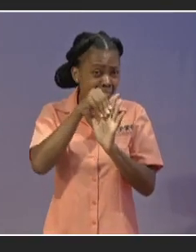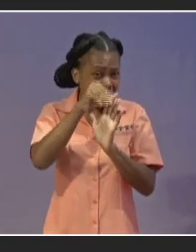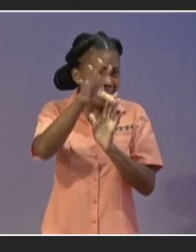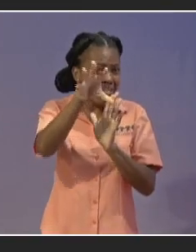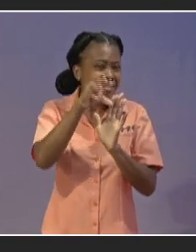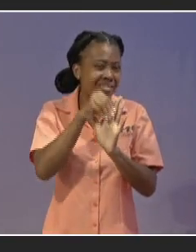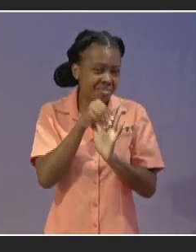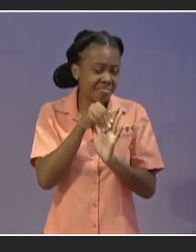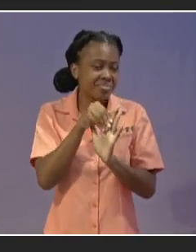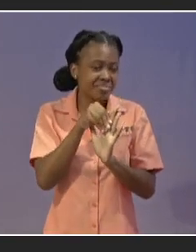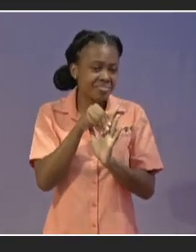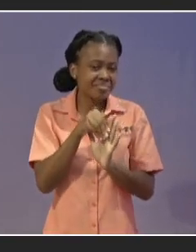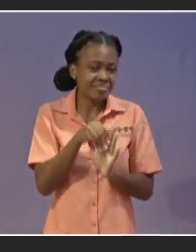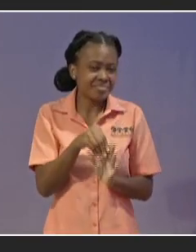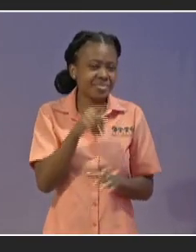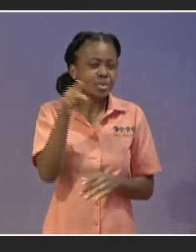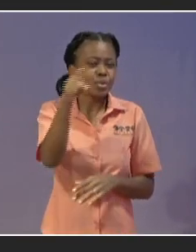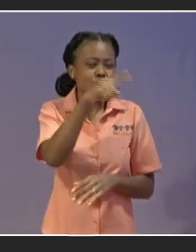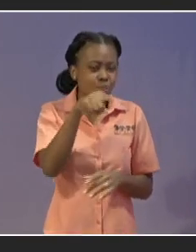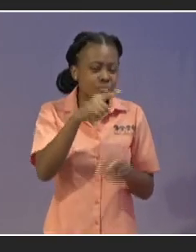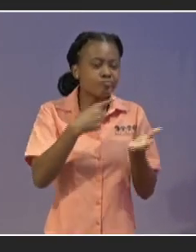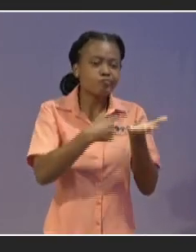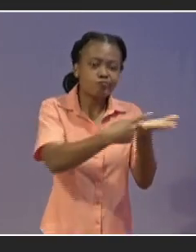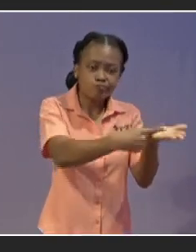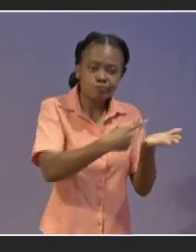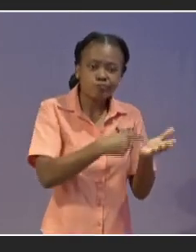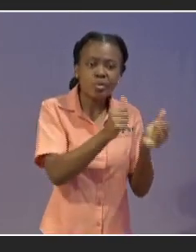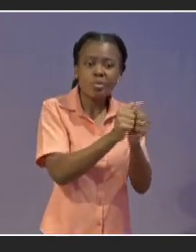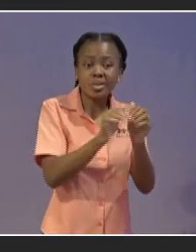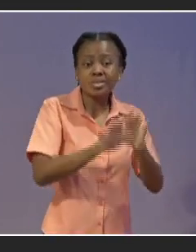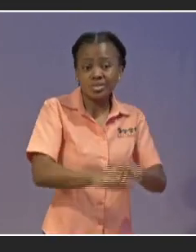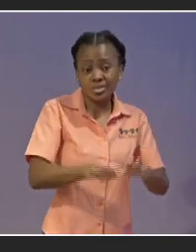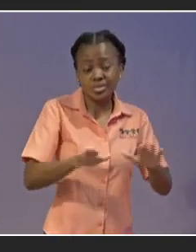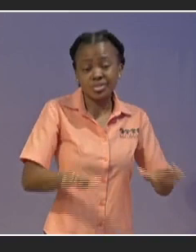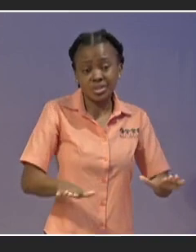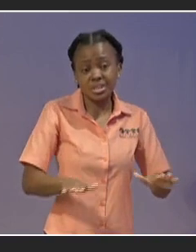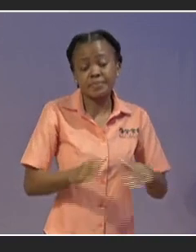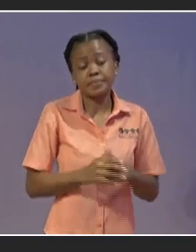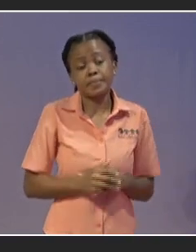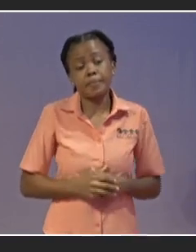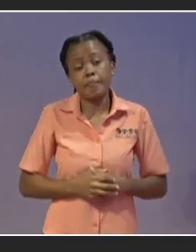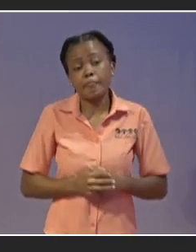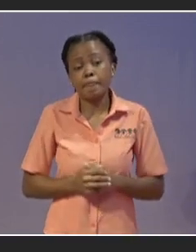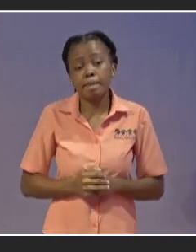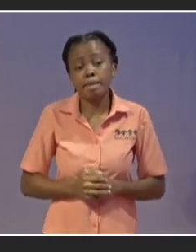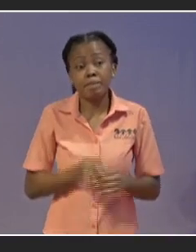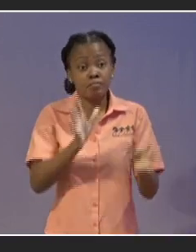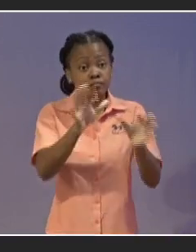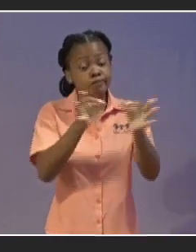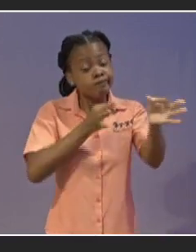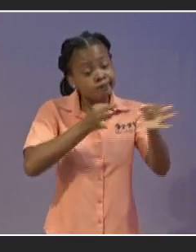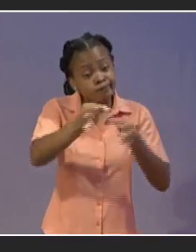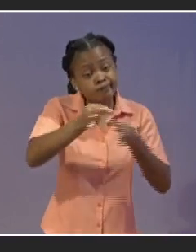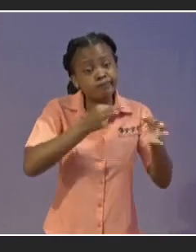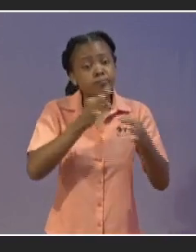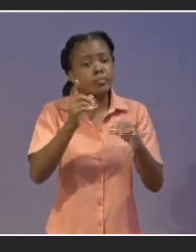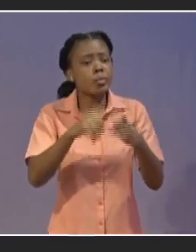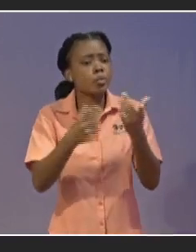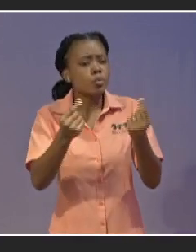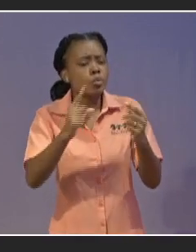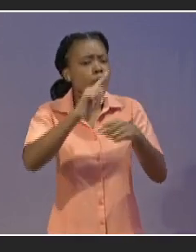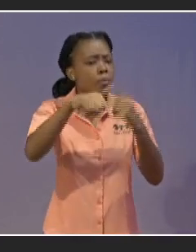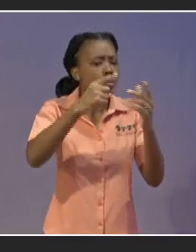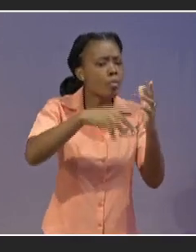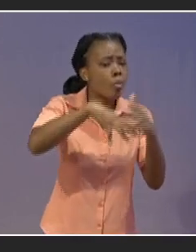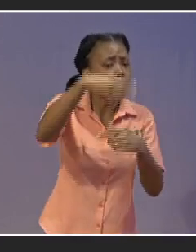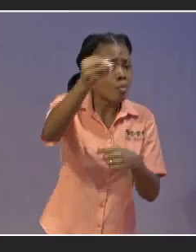matter what age group, explain to them what this means in terms of what they should be doing. So when they go out there themselves, they'll be washing their